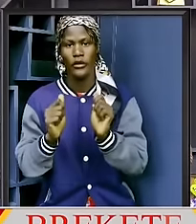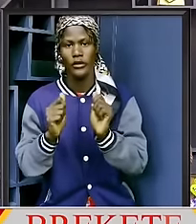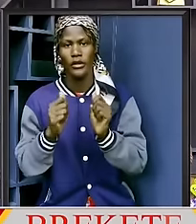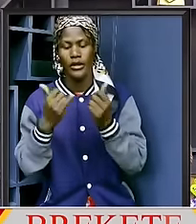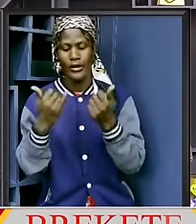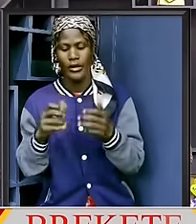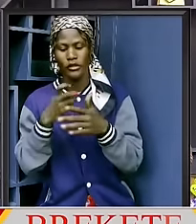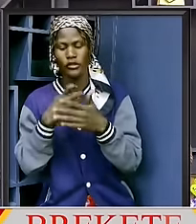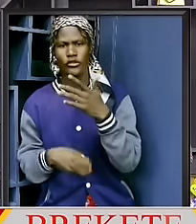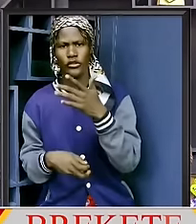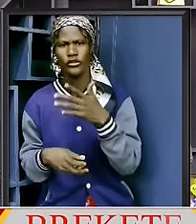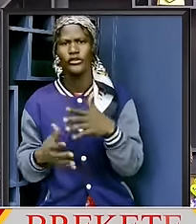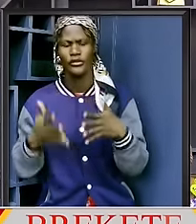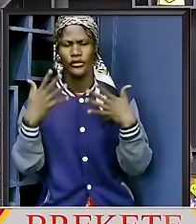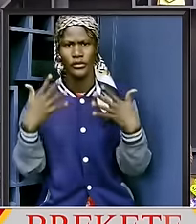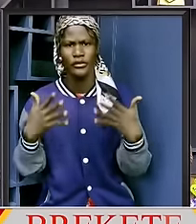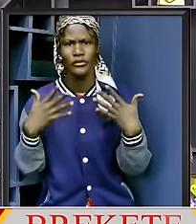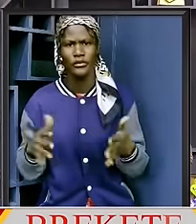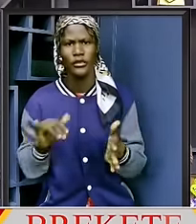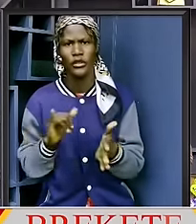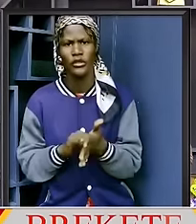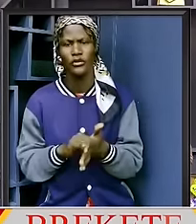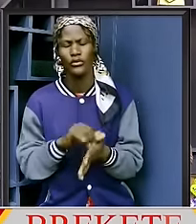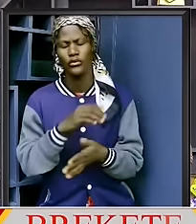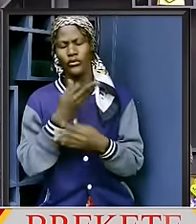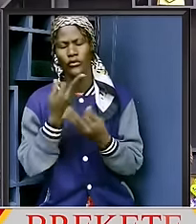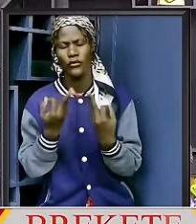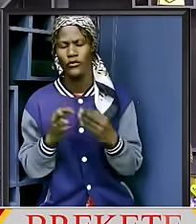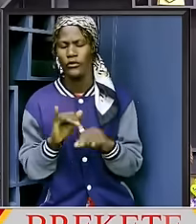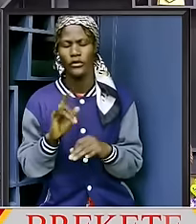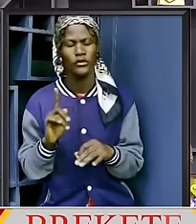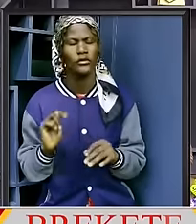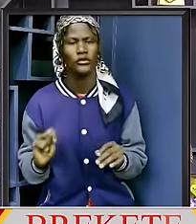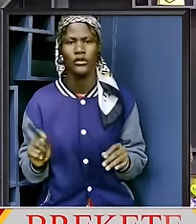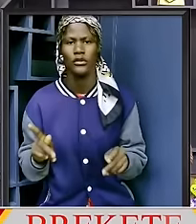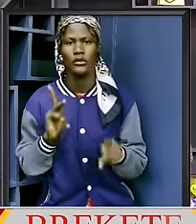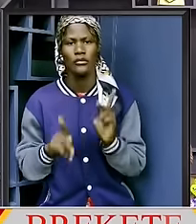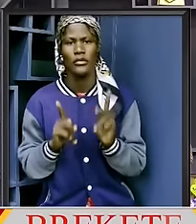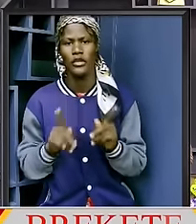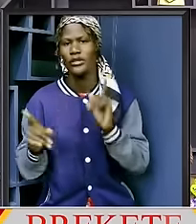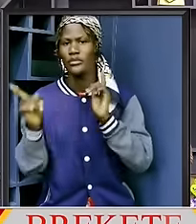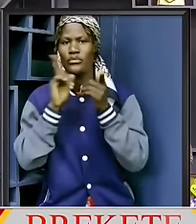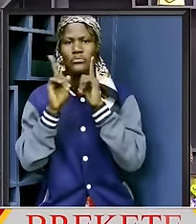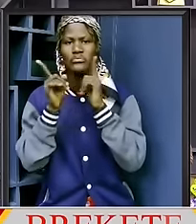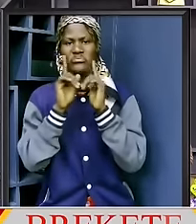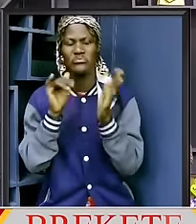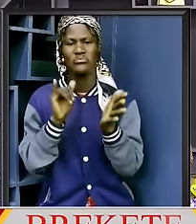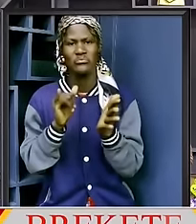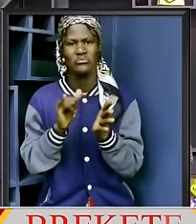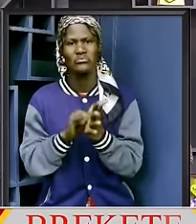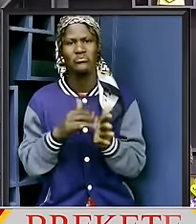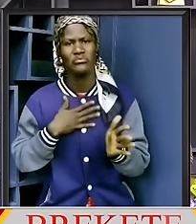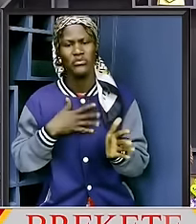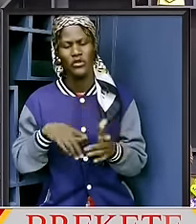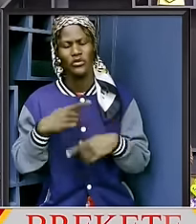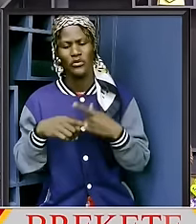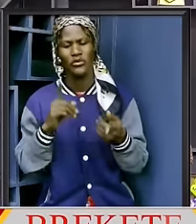the cheating done too much for you, you won't end them. The person go, they talk, say, I even go Lagos.